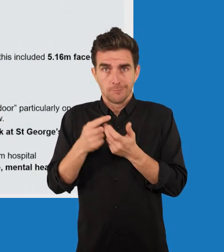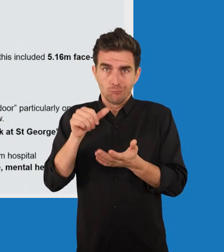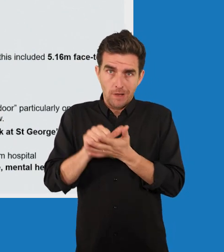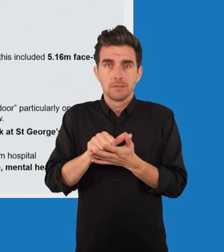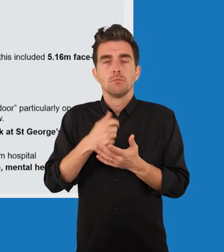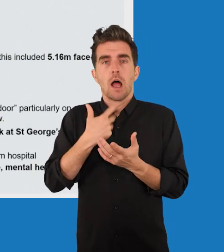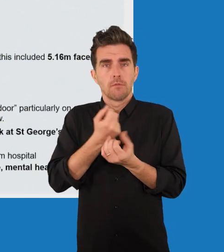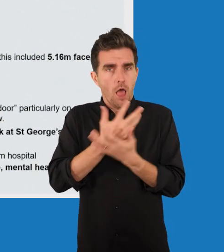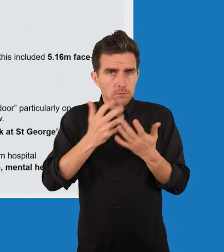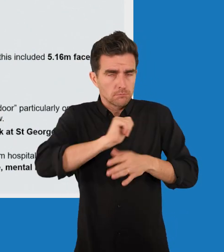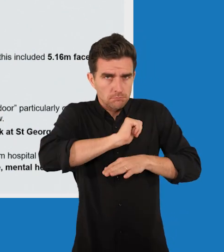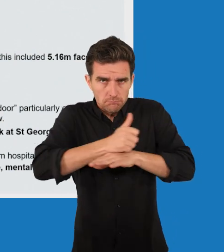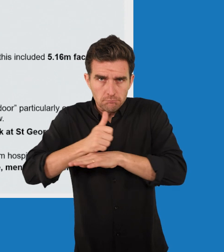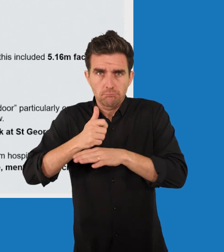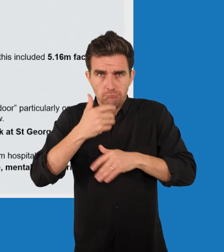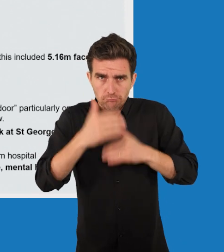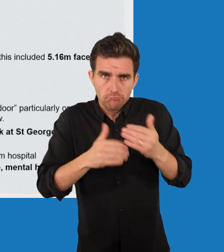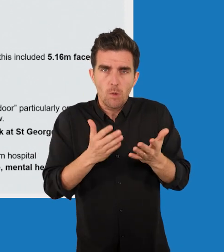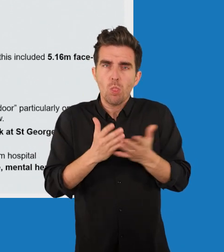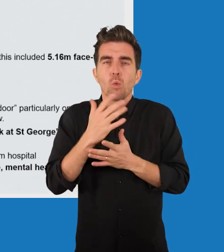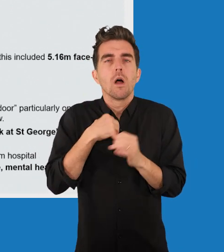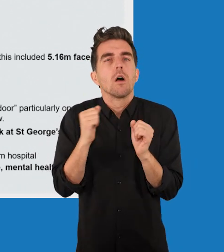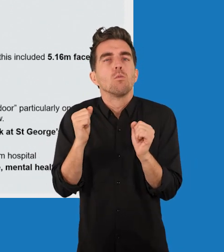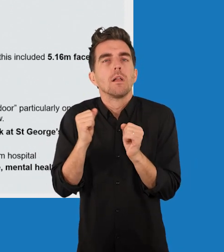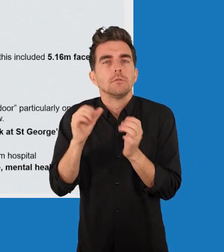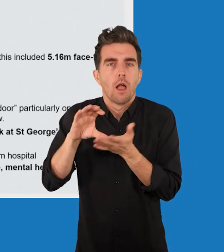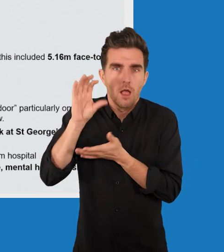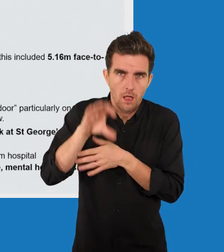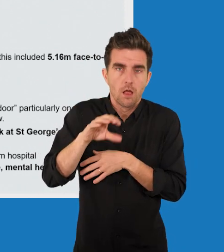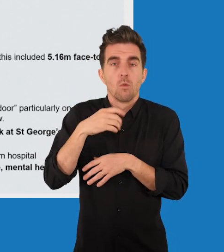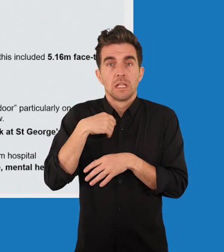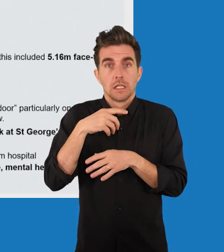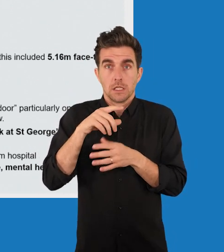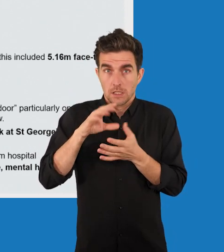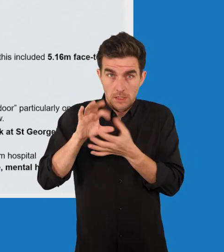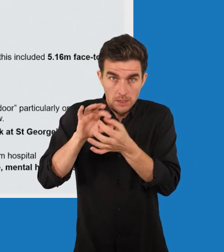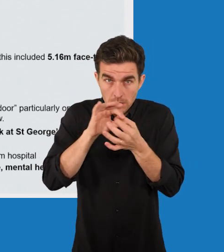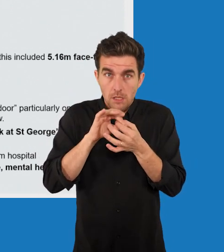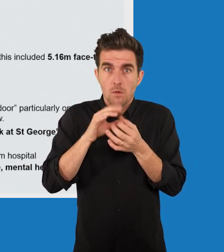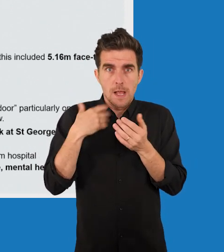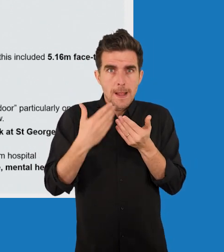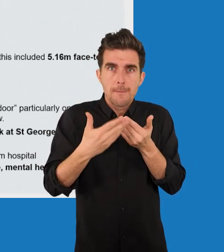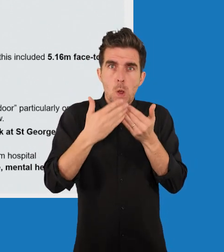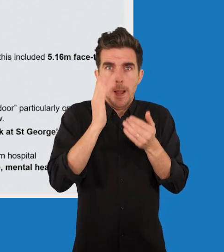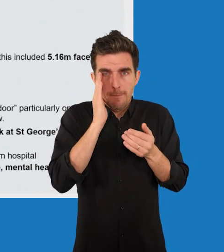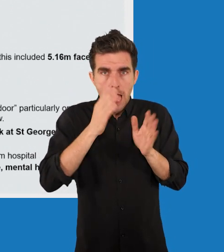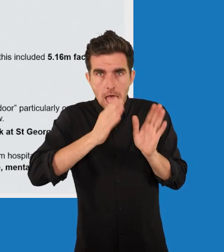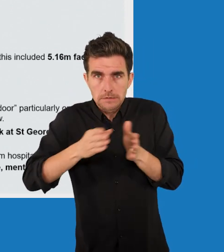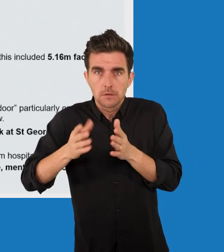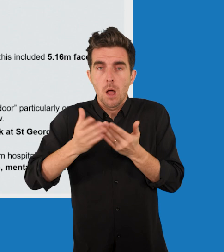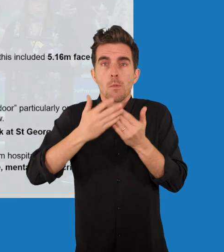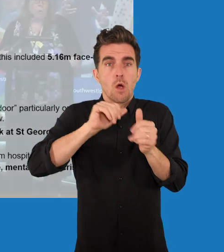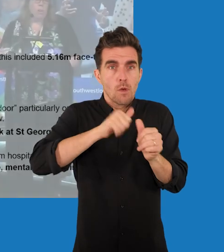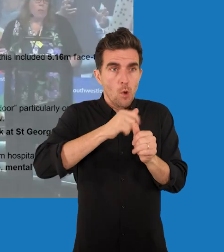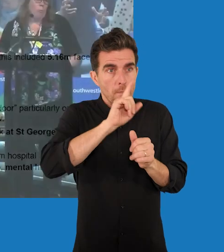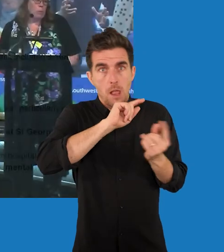time, and we've looked at another number of initiatives through our winter funding to be able to do this. So not just spending within our acute sector to increase the beds